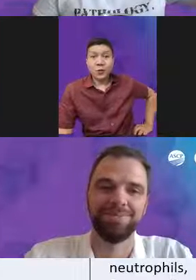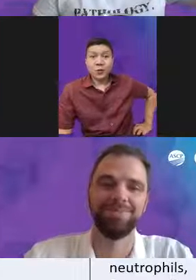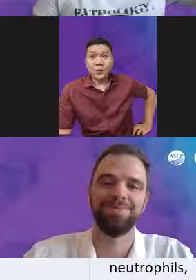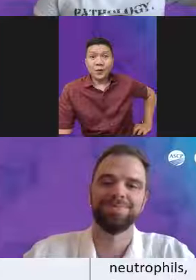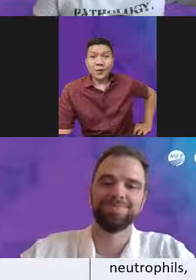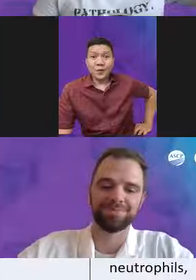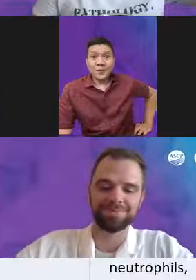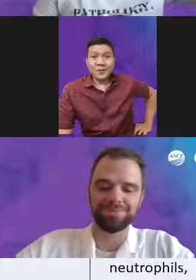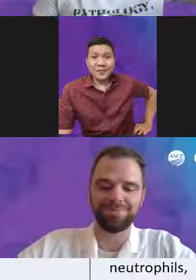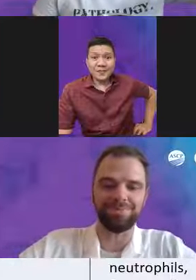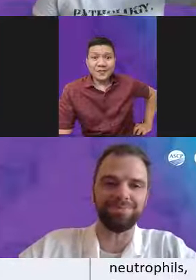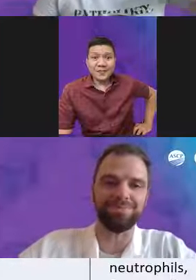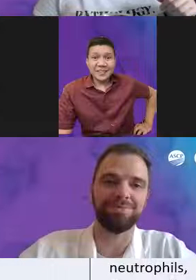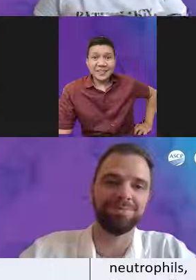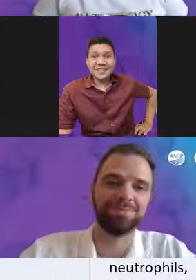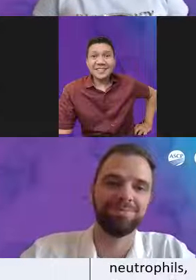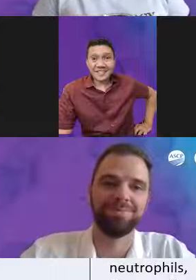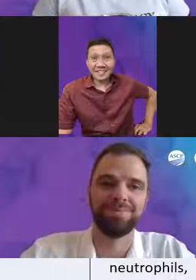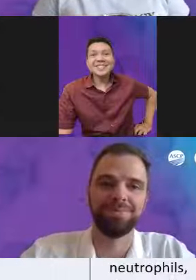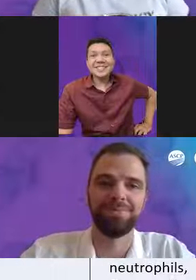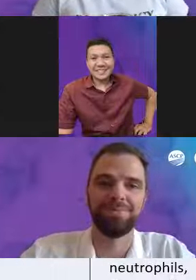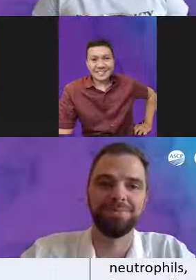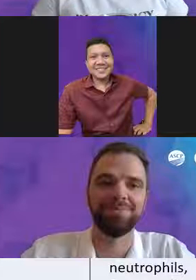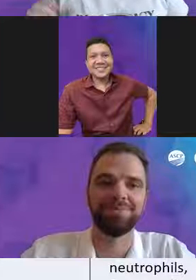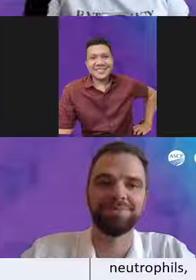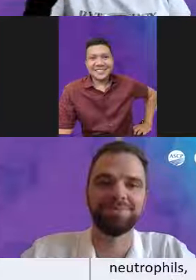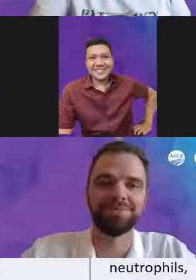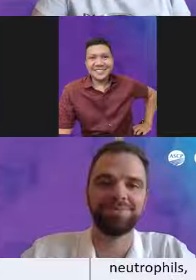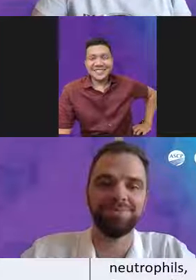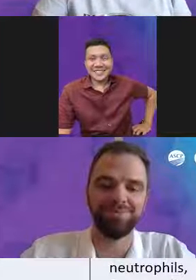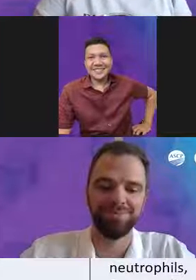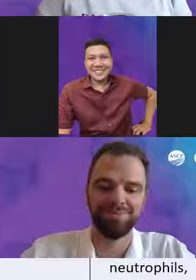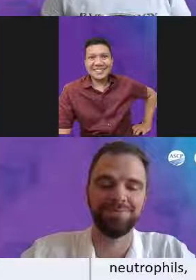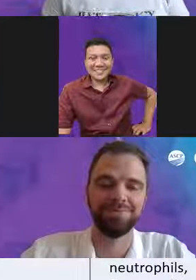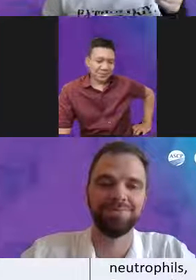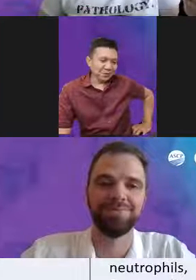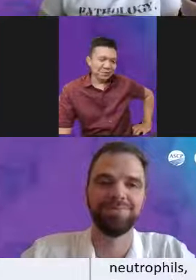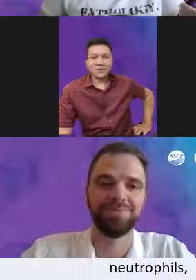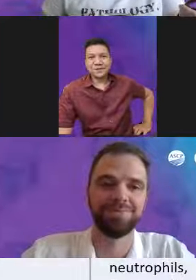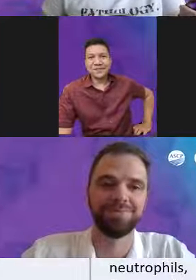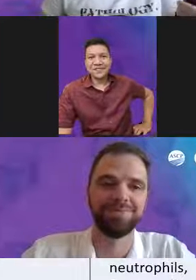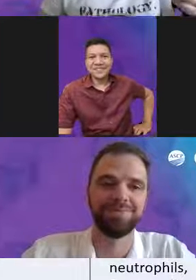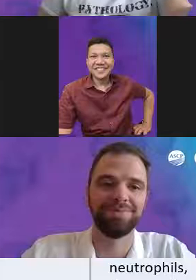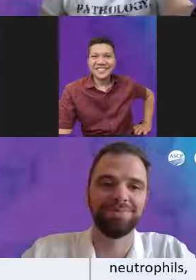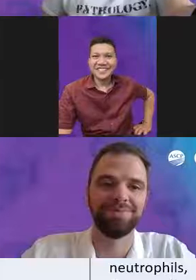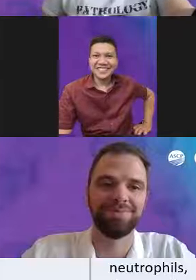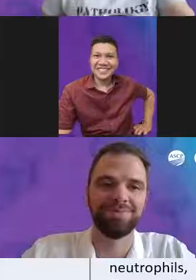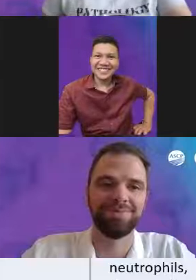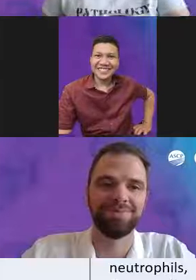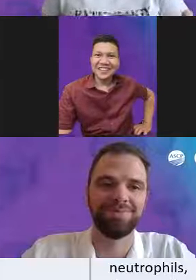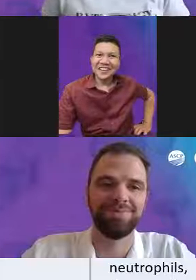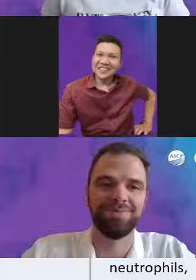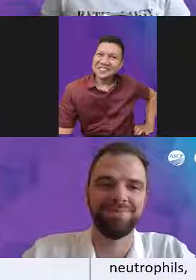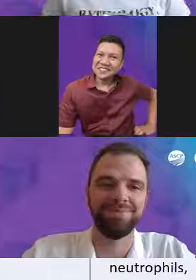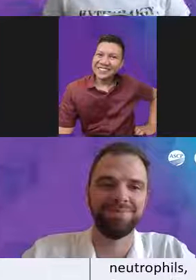33.99. And my students were like, all right, we're going to get that. And they beat that last week. But we didn't know Weaver was coming